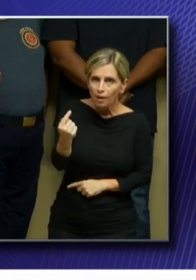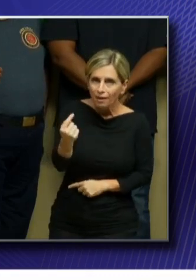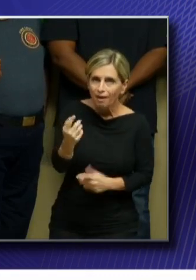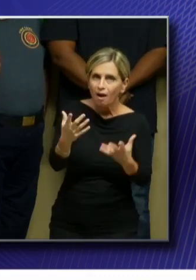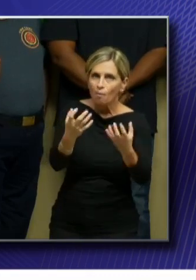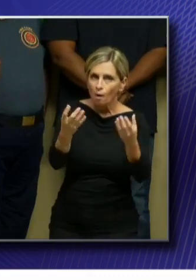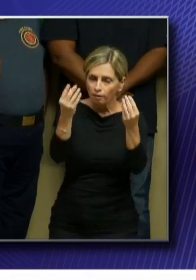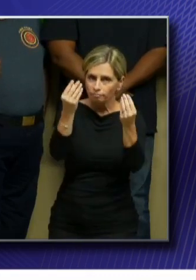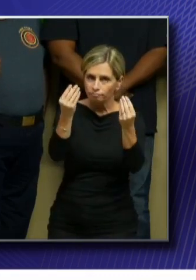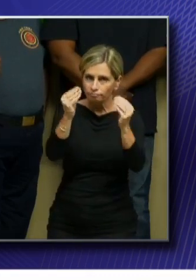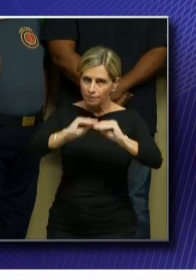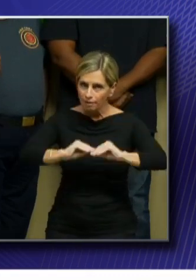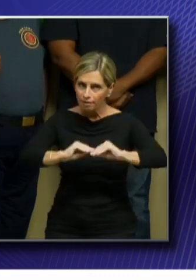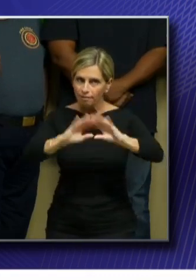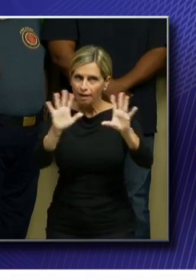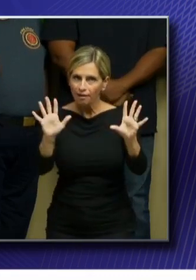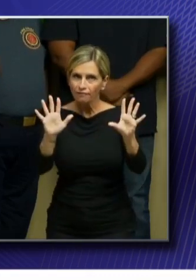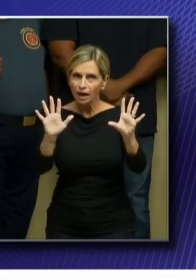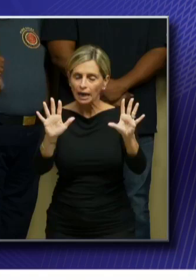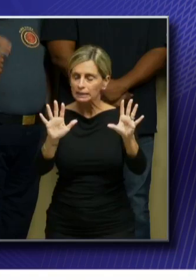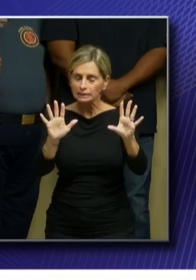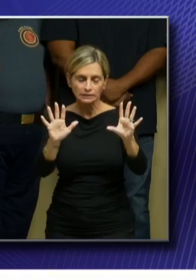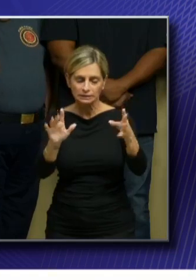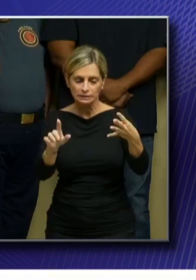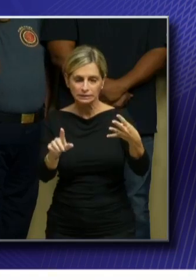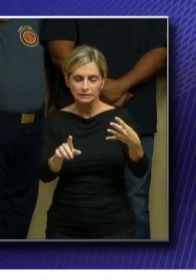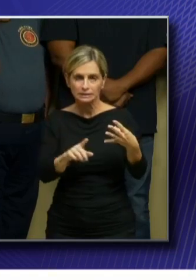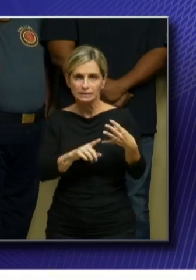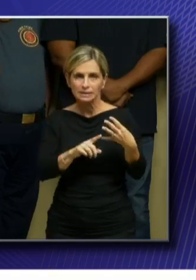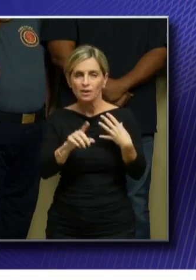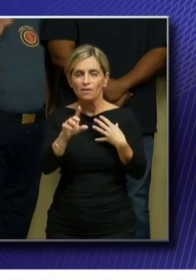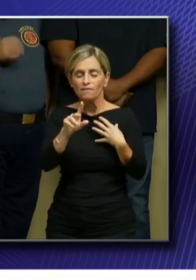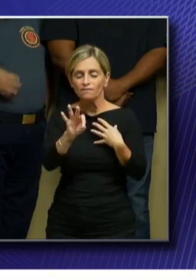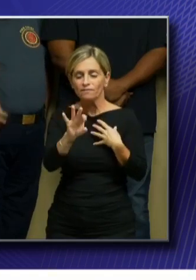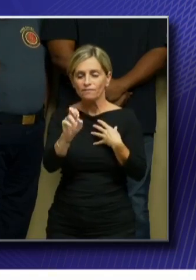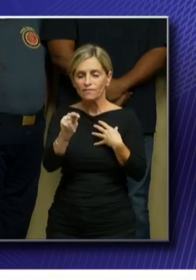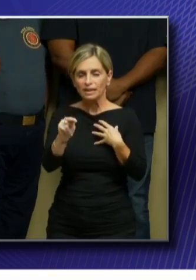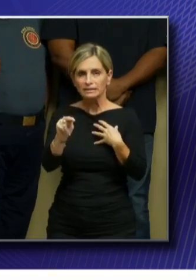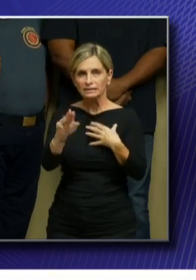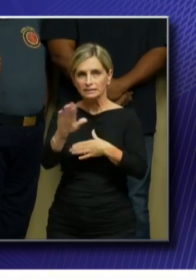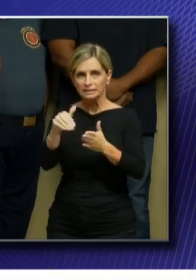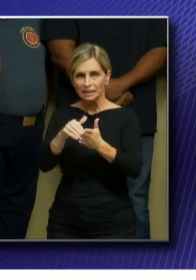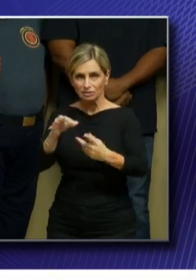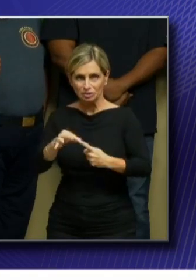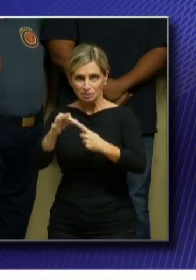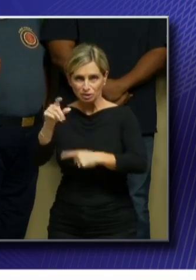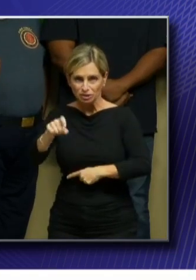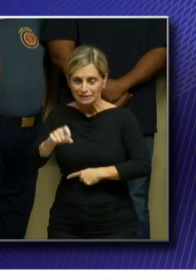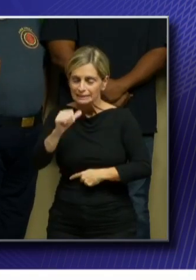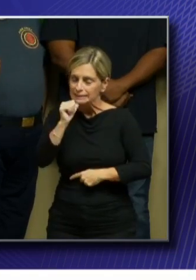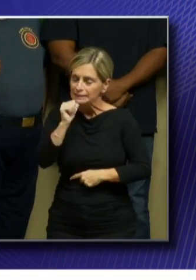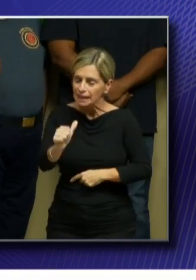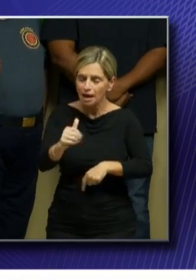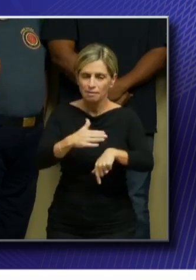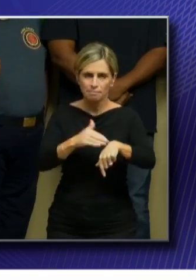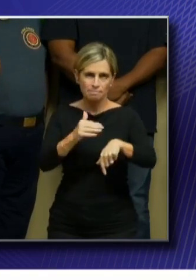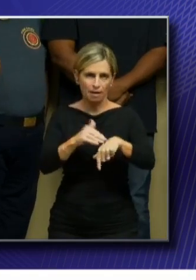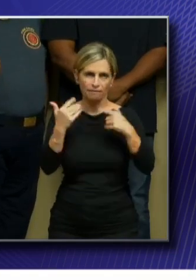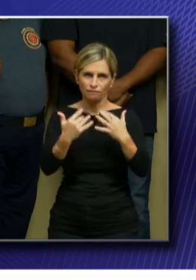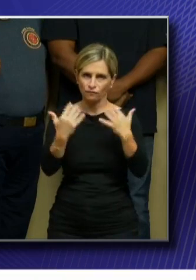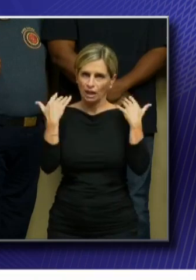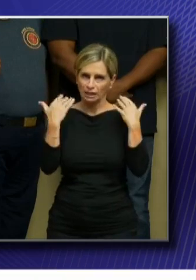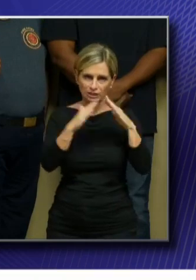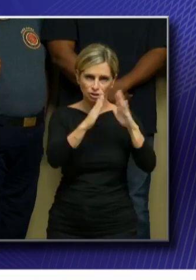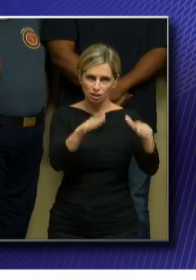prior news events, this is not a pet-friendly shelter. It is only for special needs. The county urges residents